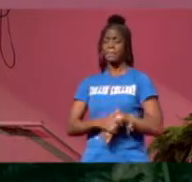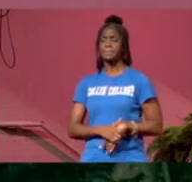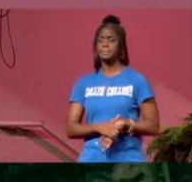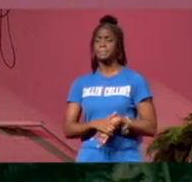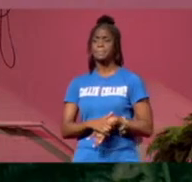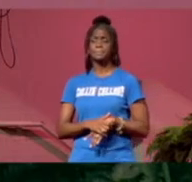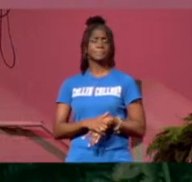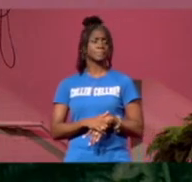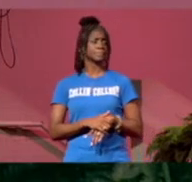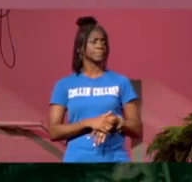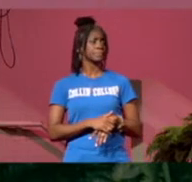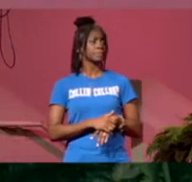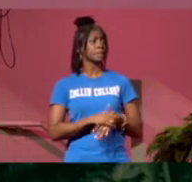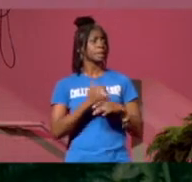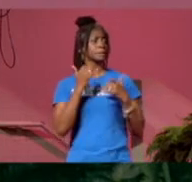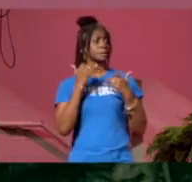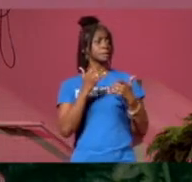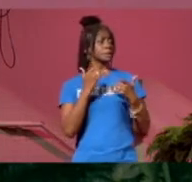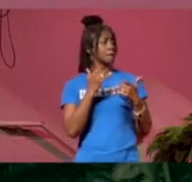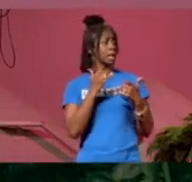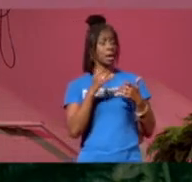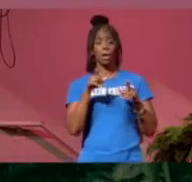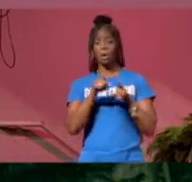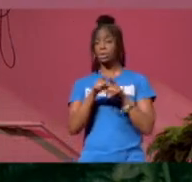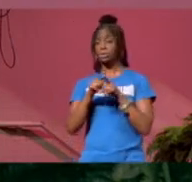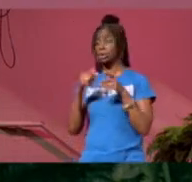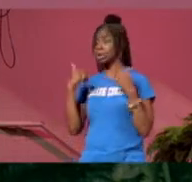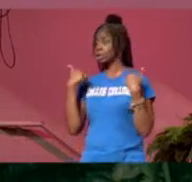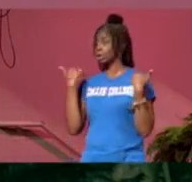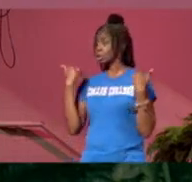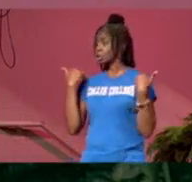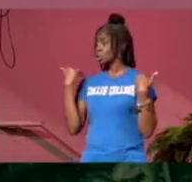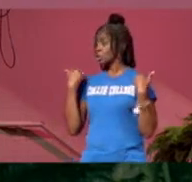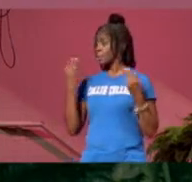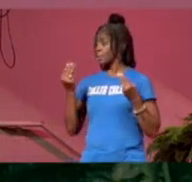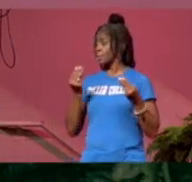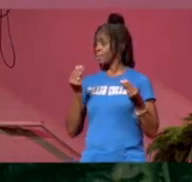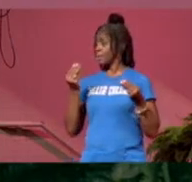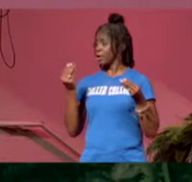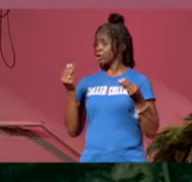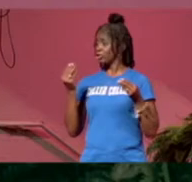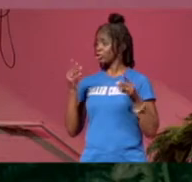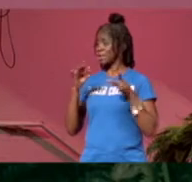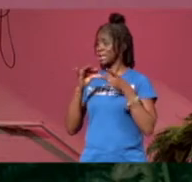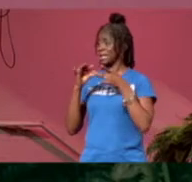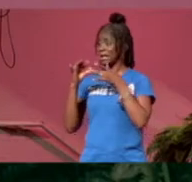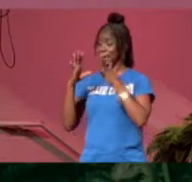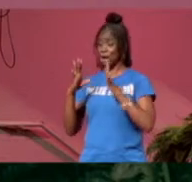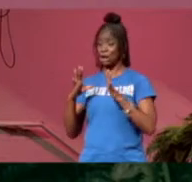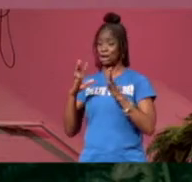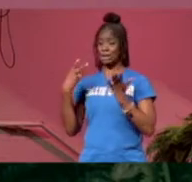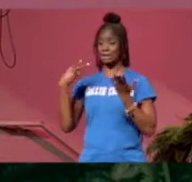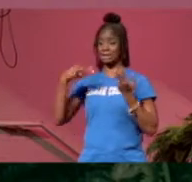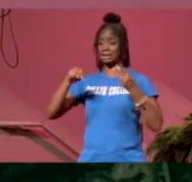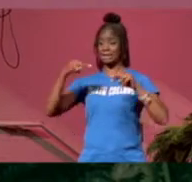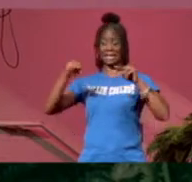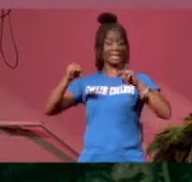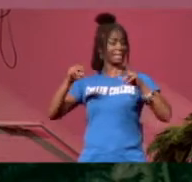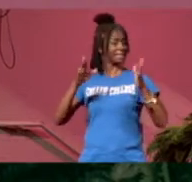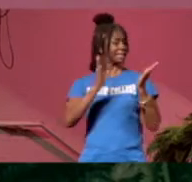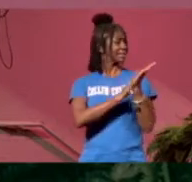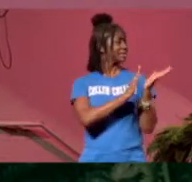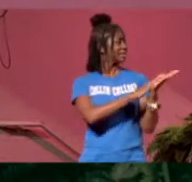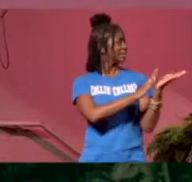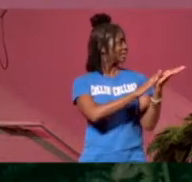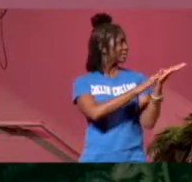Amen, amen, amen. Thank you so much. I want my Chosen Generation Youth Ministry team to stand. Ministry leaders, come on, stand. Where are my ministry leaders at?